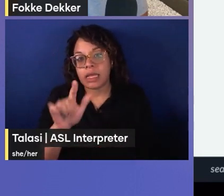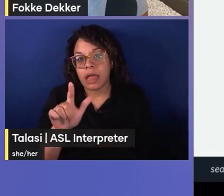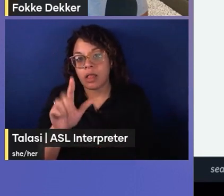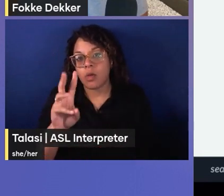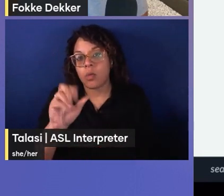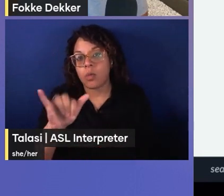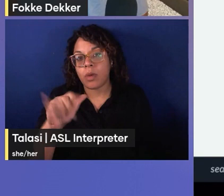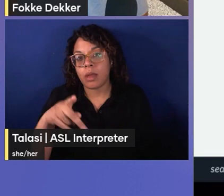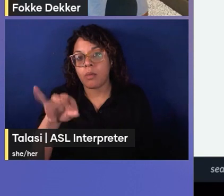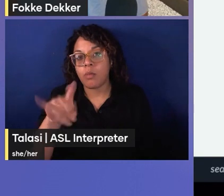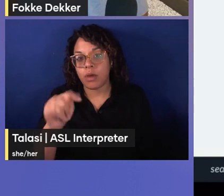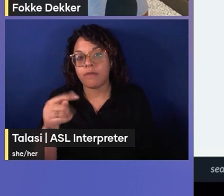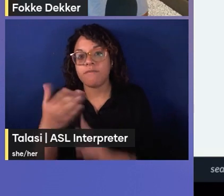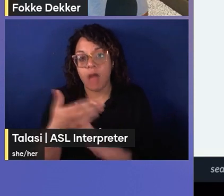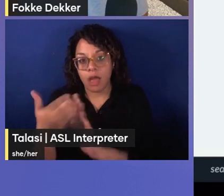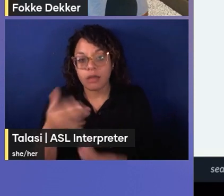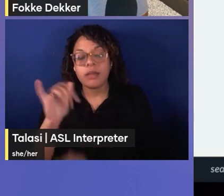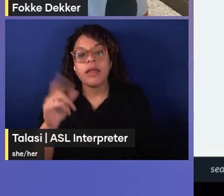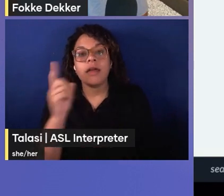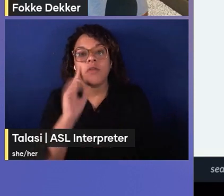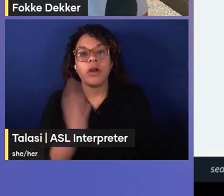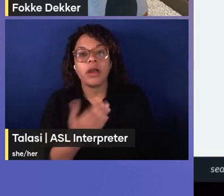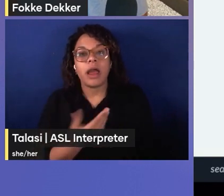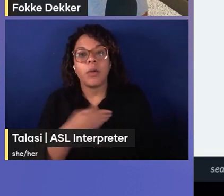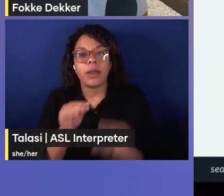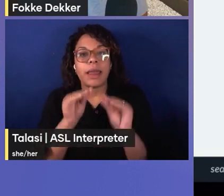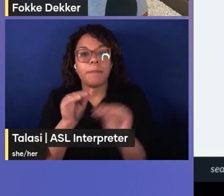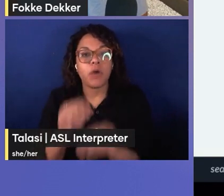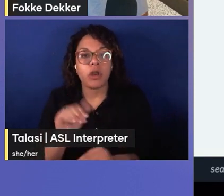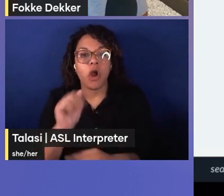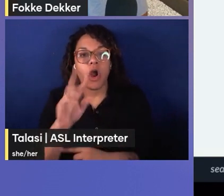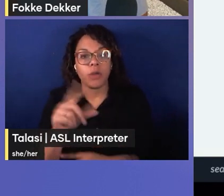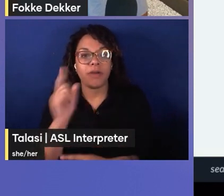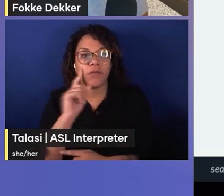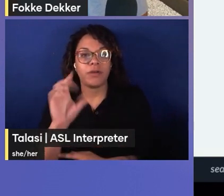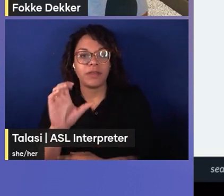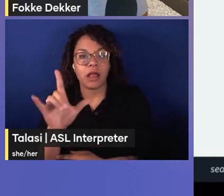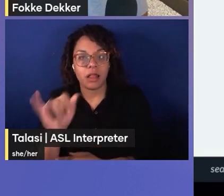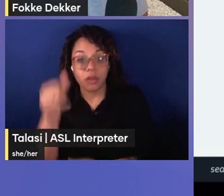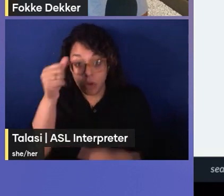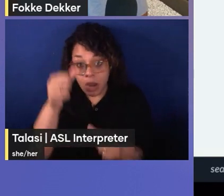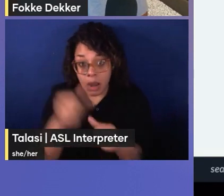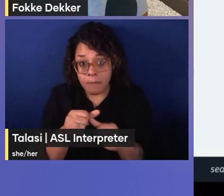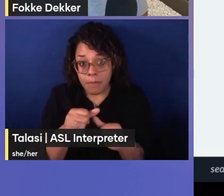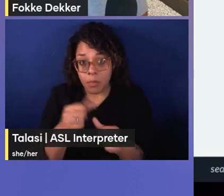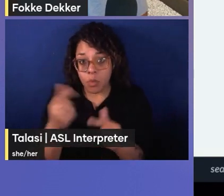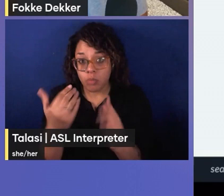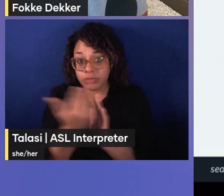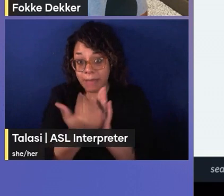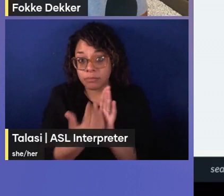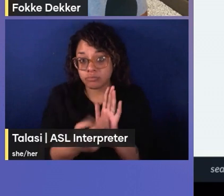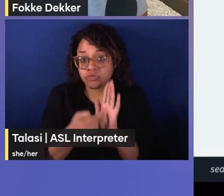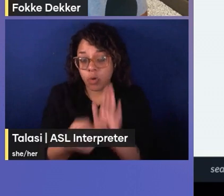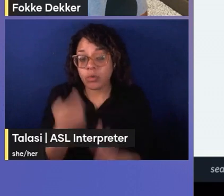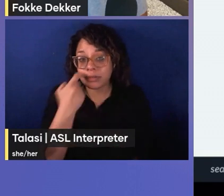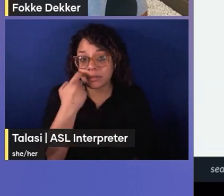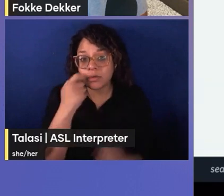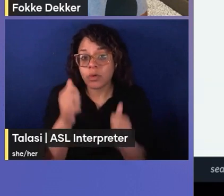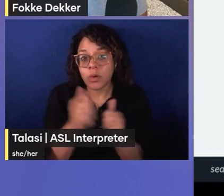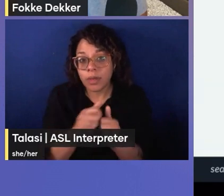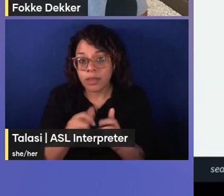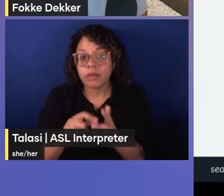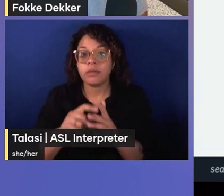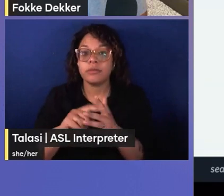that we'll use as input arguments for the CLI. And if you remember the steps that Bram showed before when we were looking at the flight creation